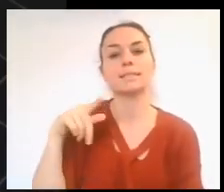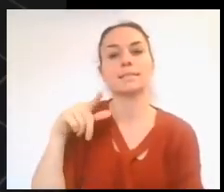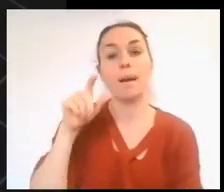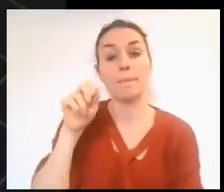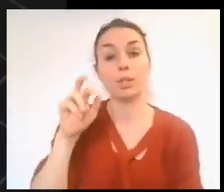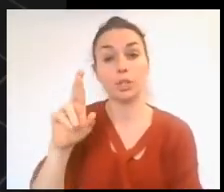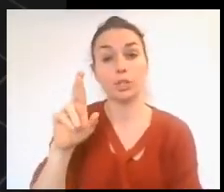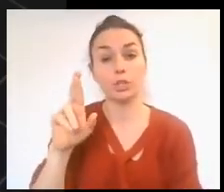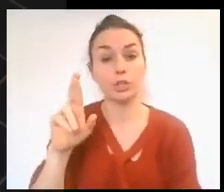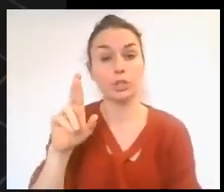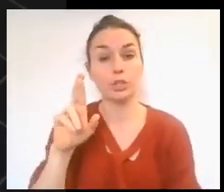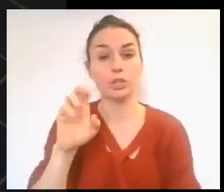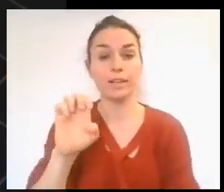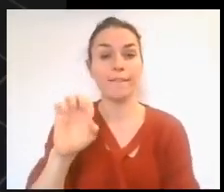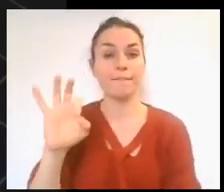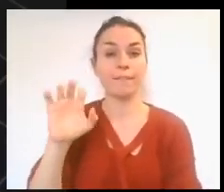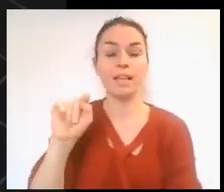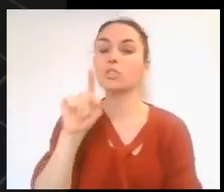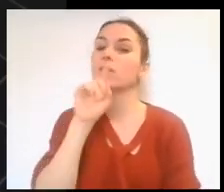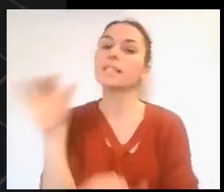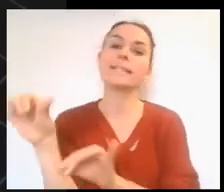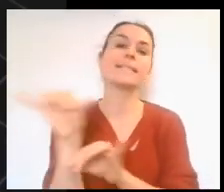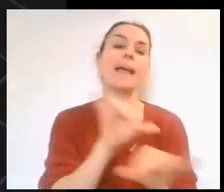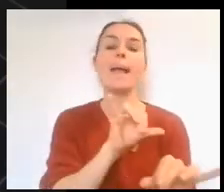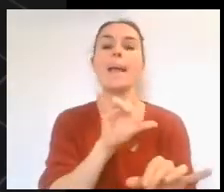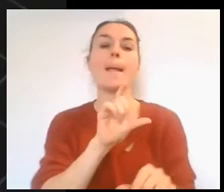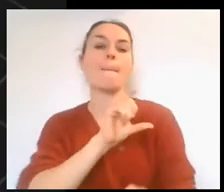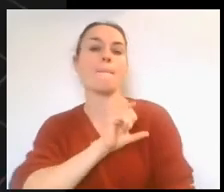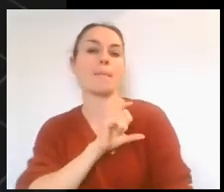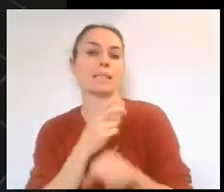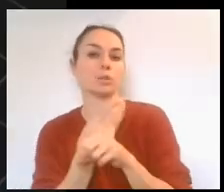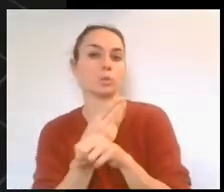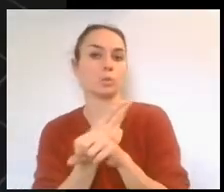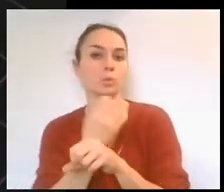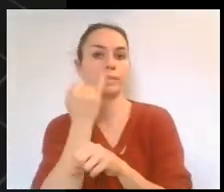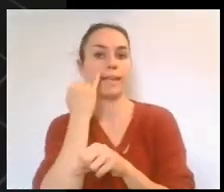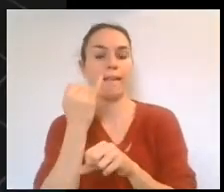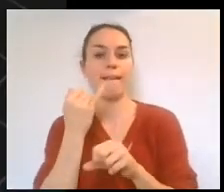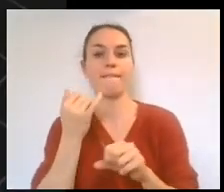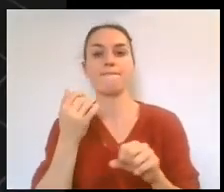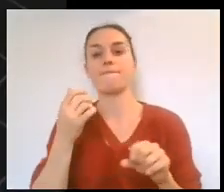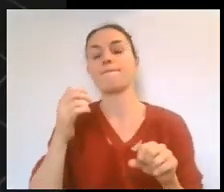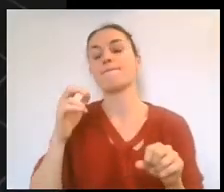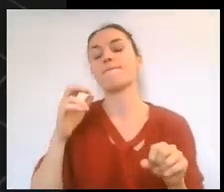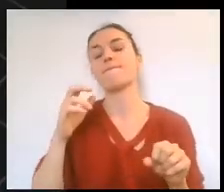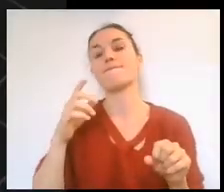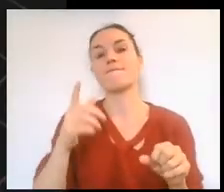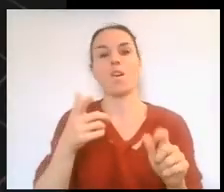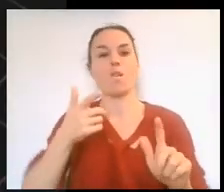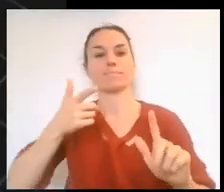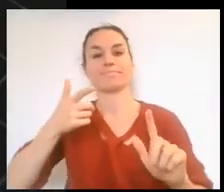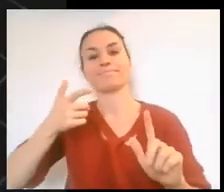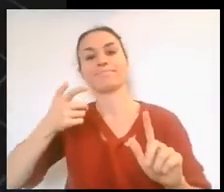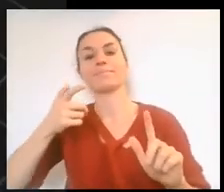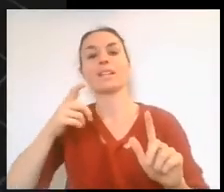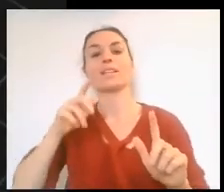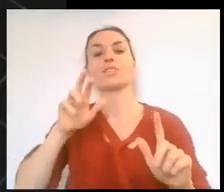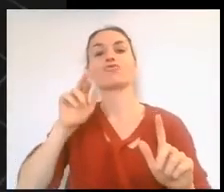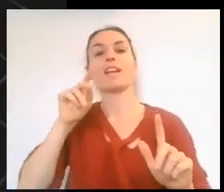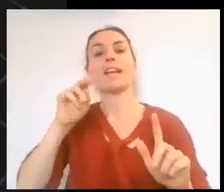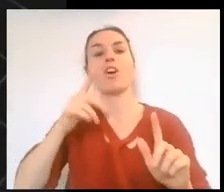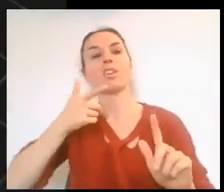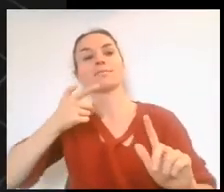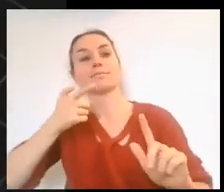principle that police officers use when they shoot a radar gun at you to to determine the speed of your vehicle. The fact